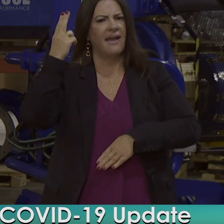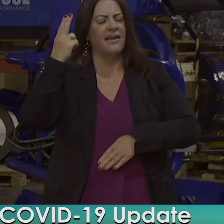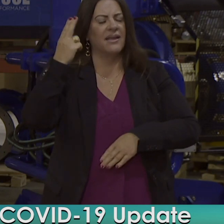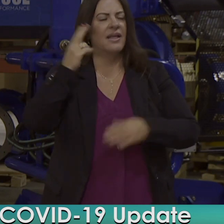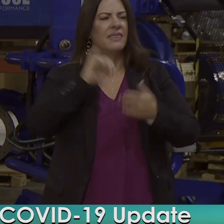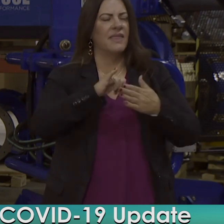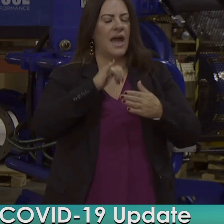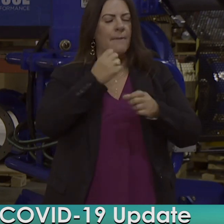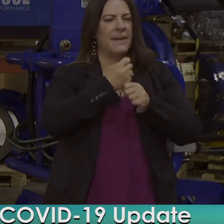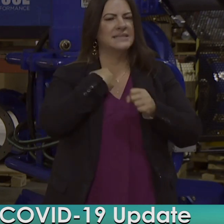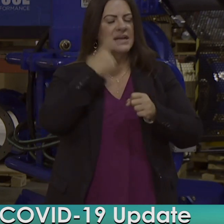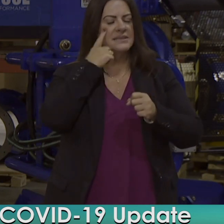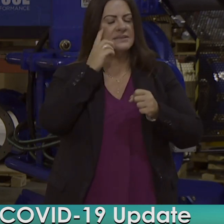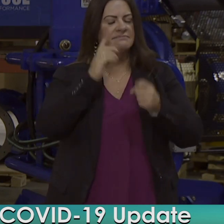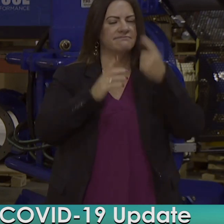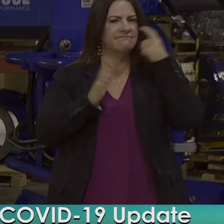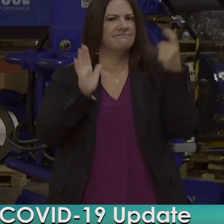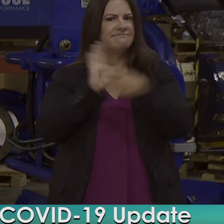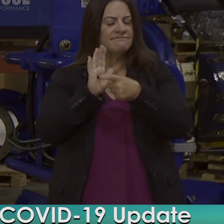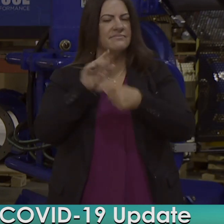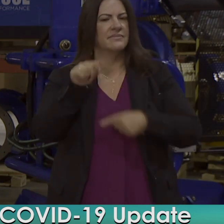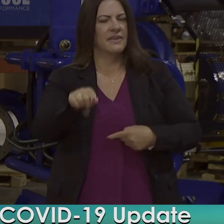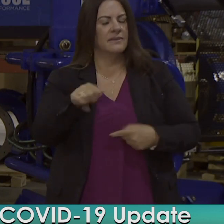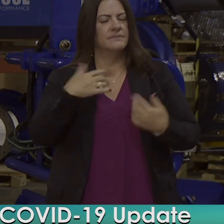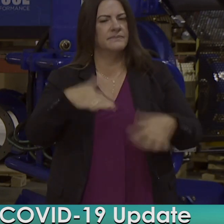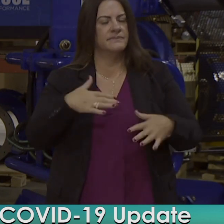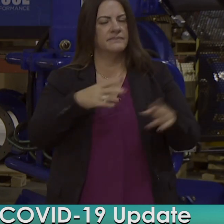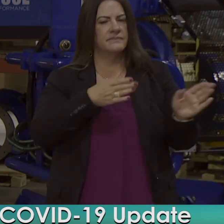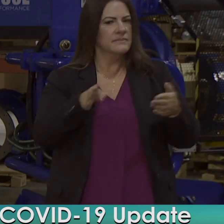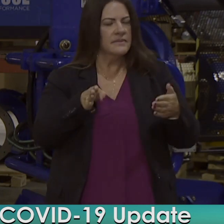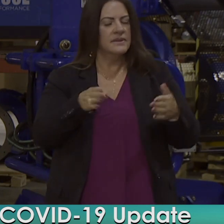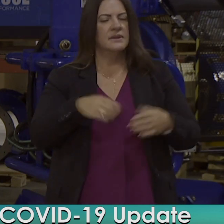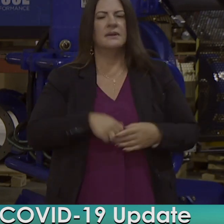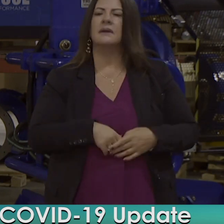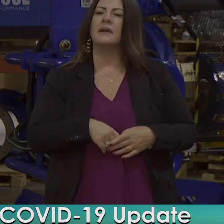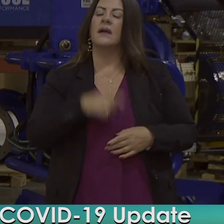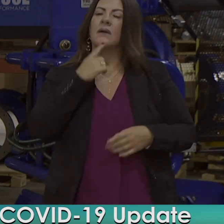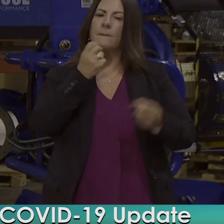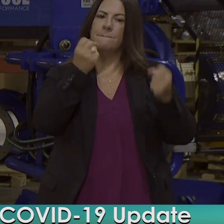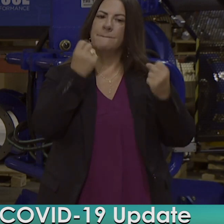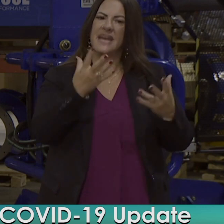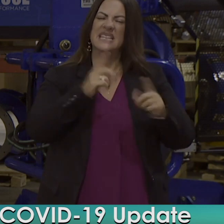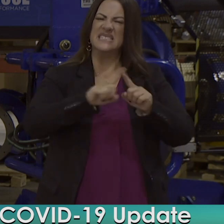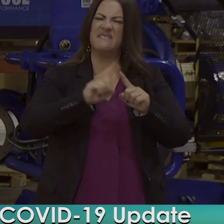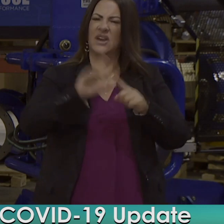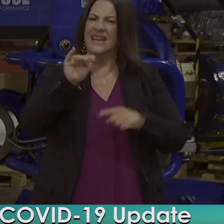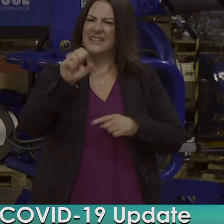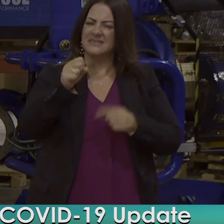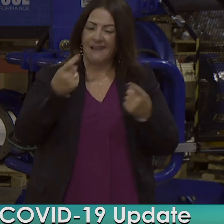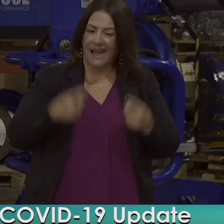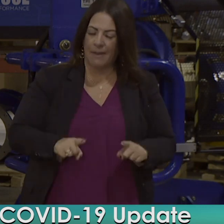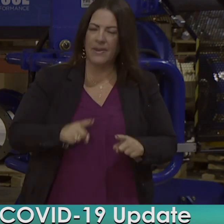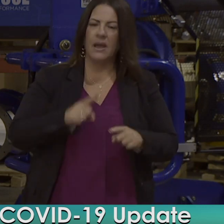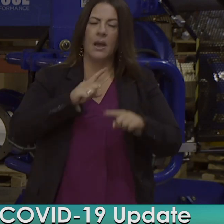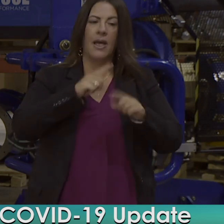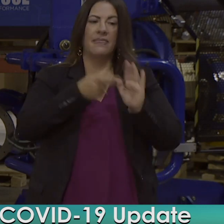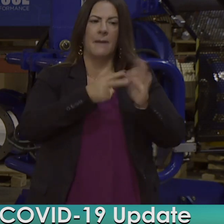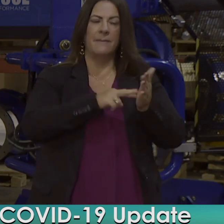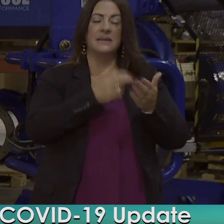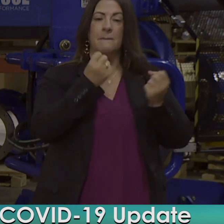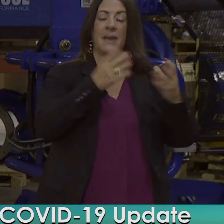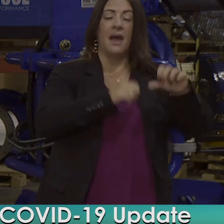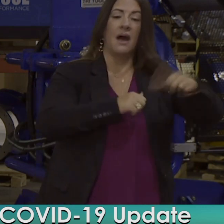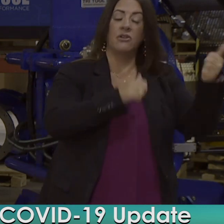The 23% tells us not only that there are many cases, but there are likely very many undetected